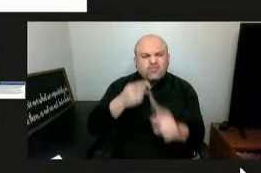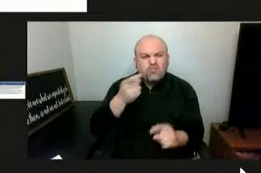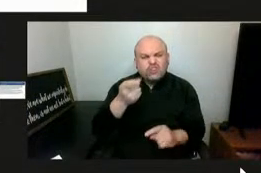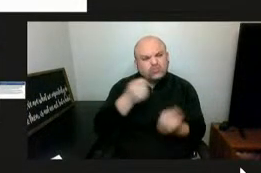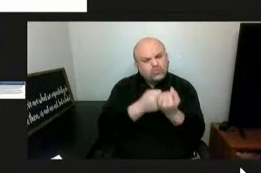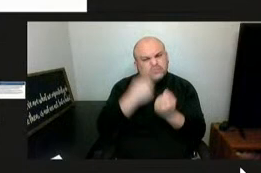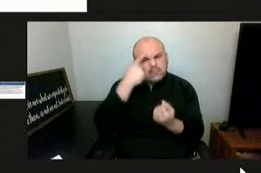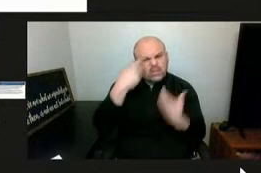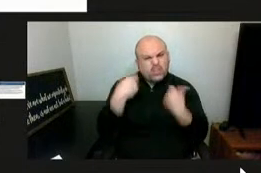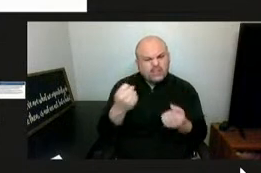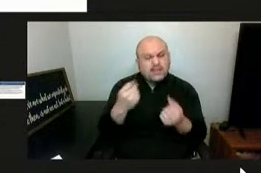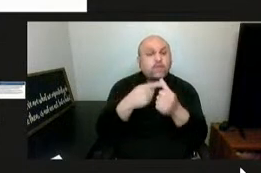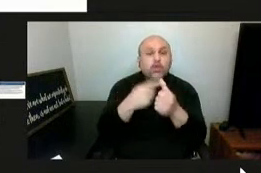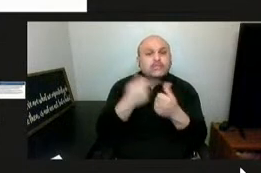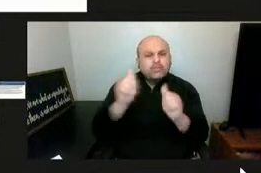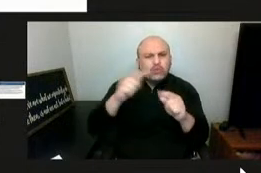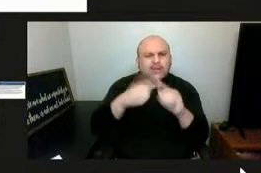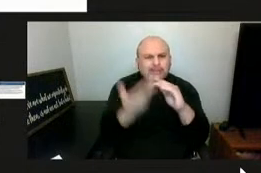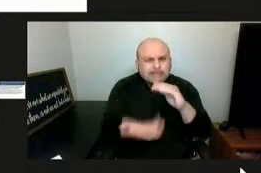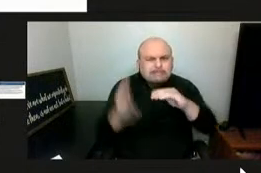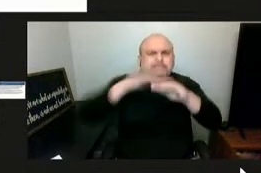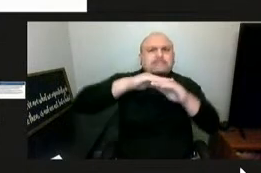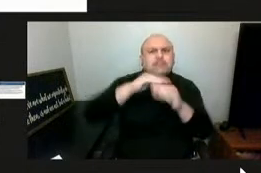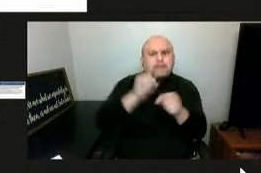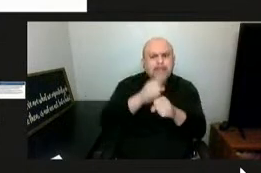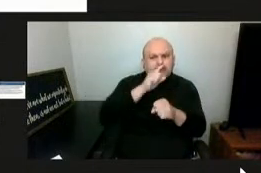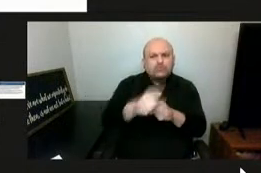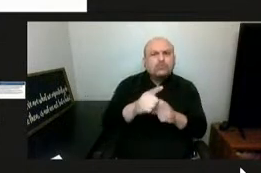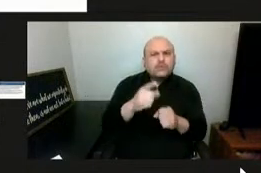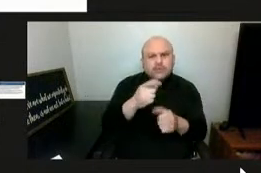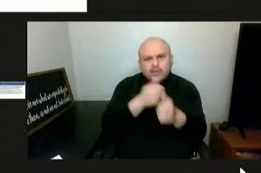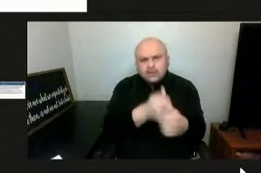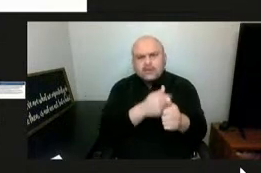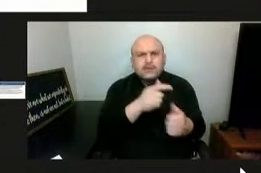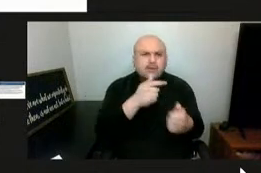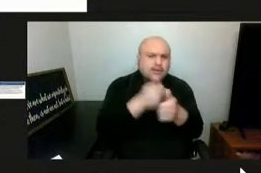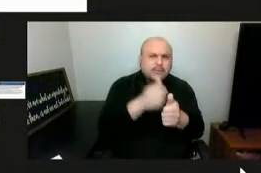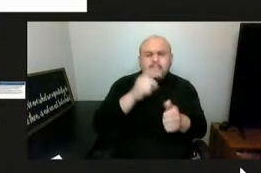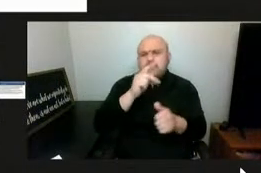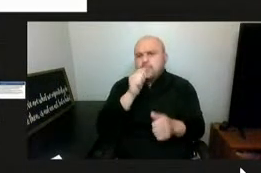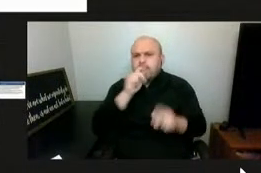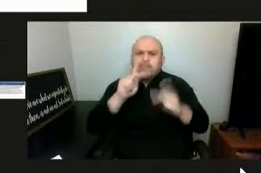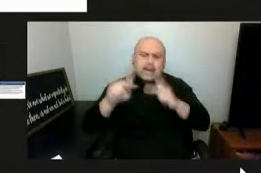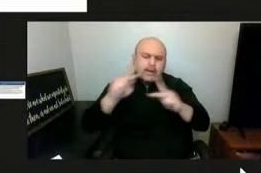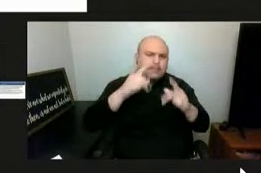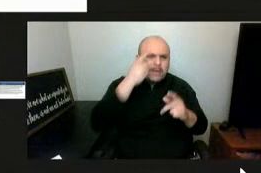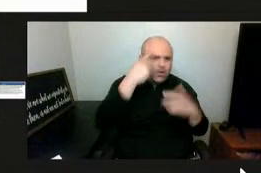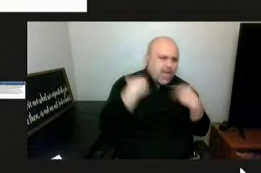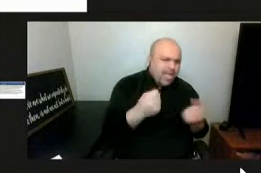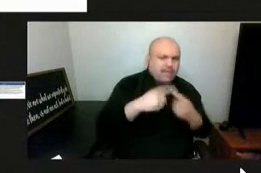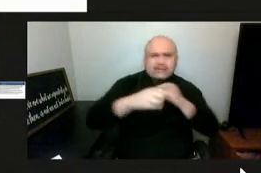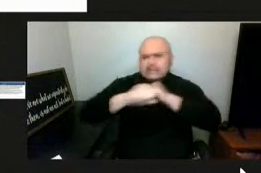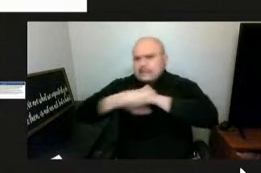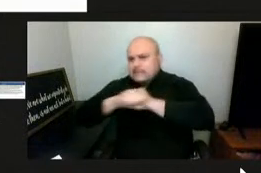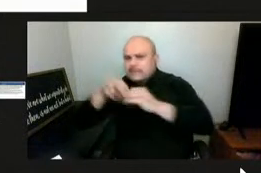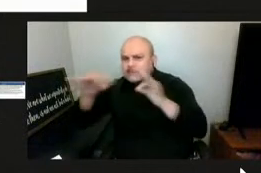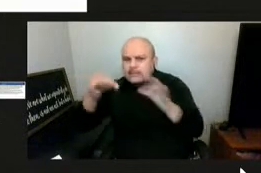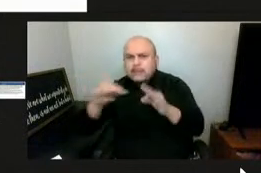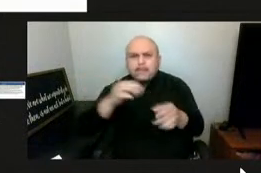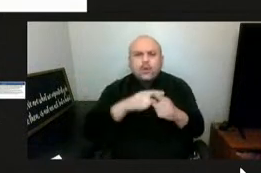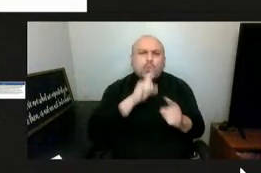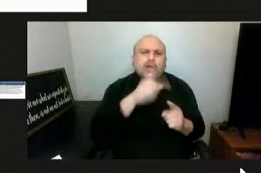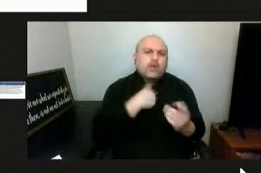in leveraging the recommended federally led multi-pronged public-private mental health campaign, we really recommend the